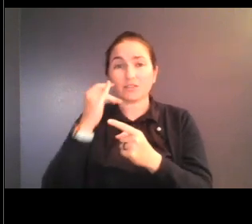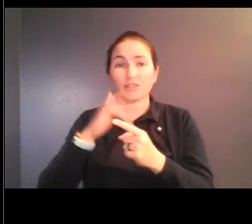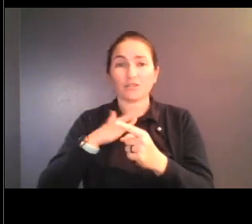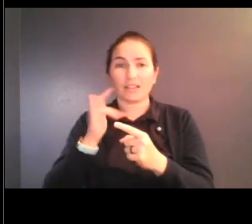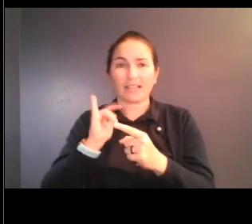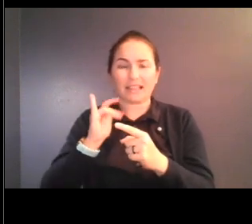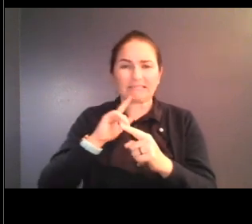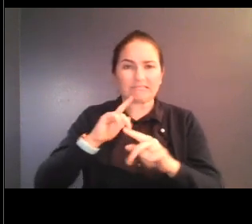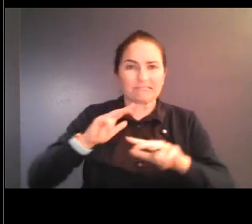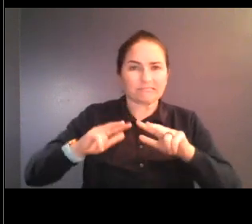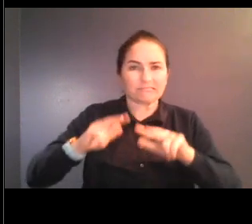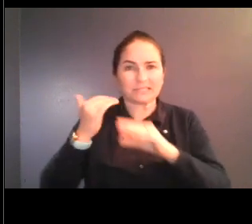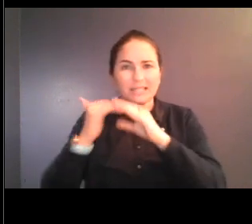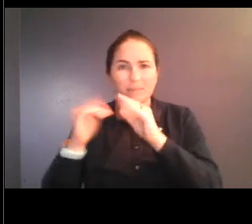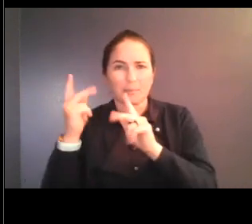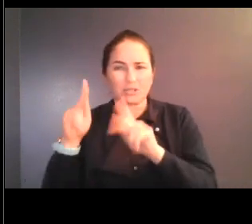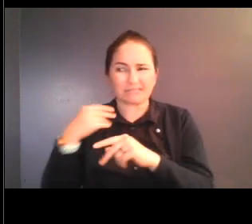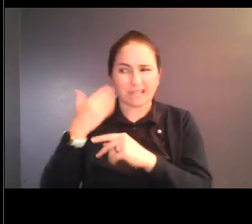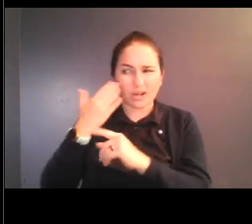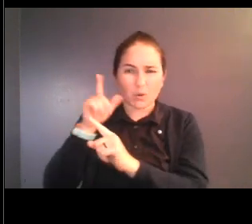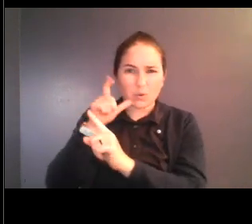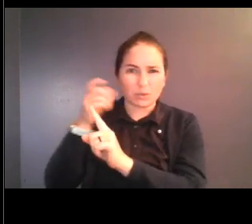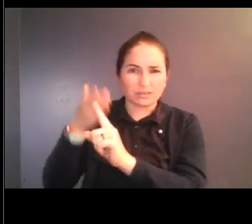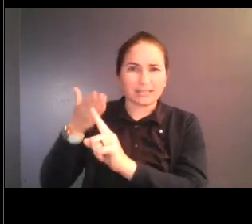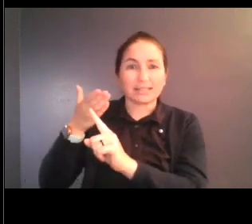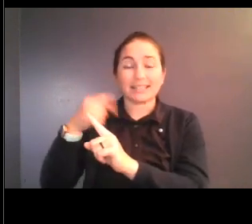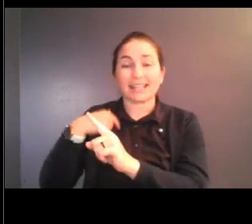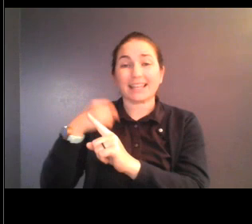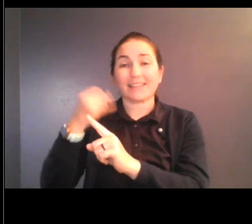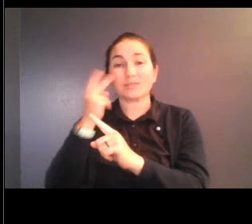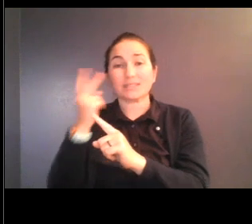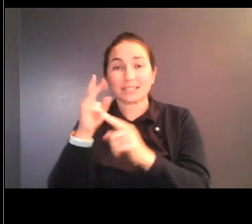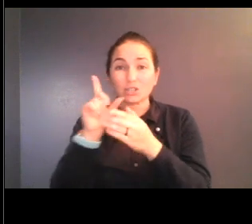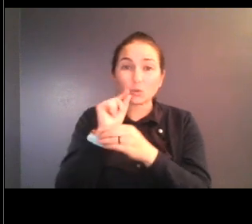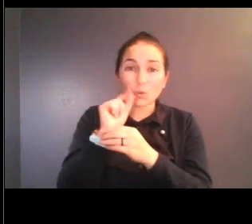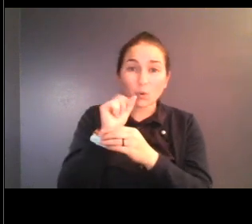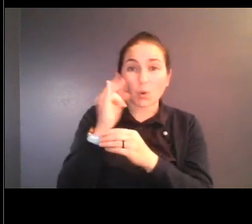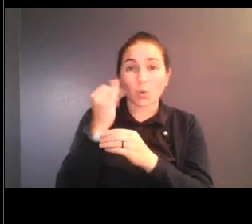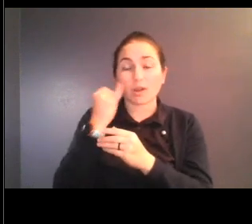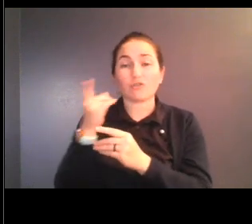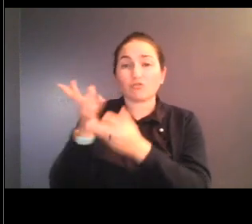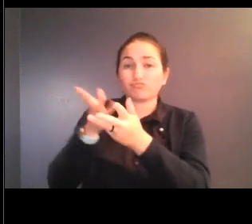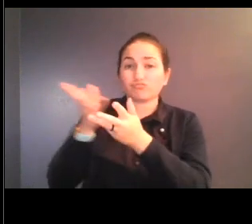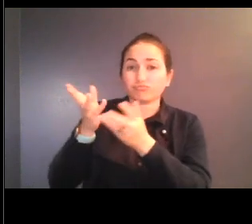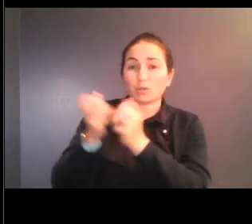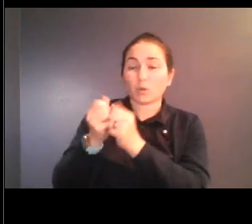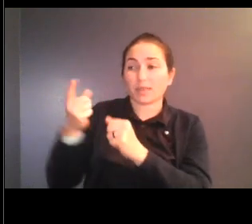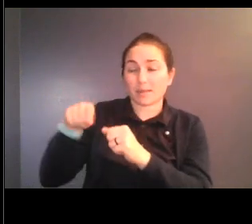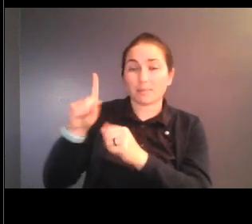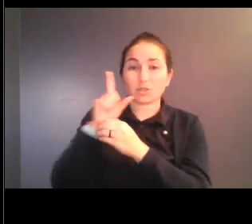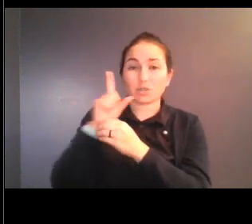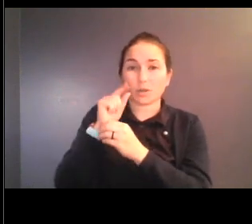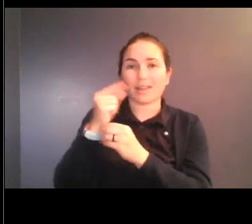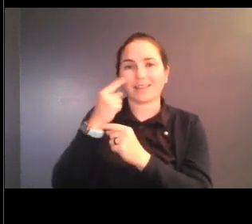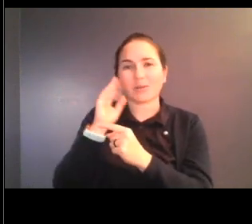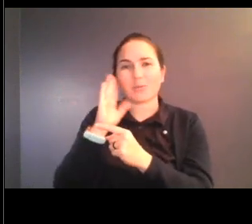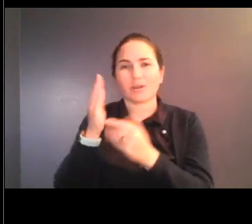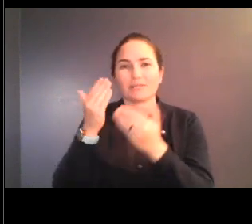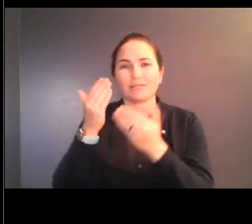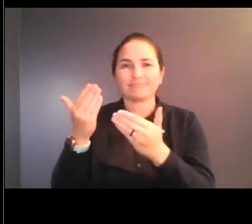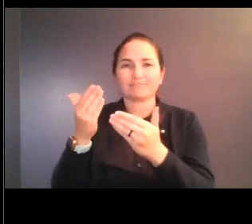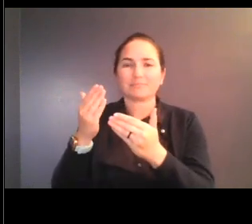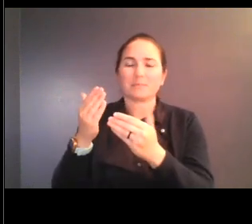awkward about sending an email to somebody you don't know. If you have seen them on Twitter or been involved with conversations with them on Twitter, I think it kind of breaks the ice